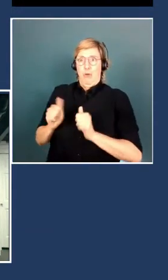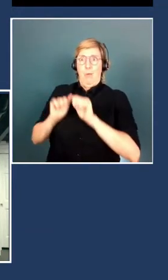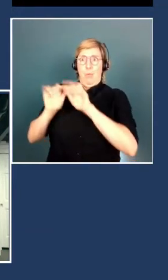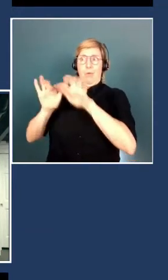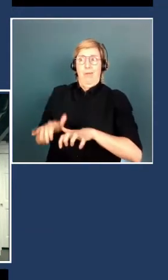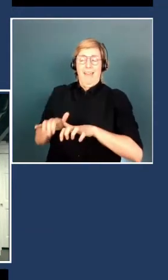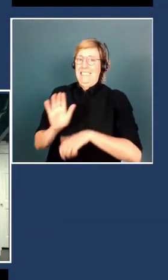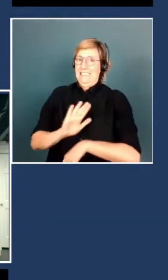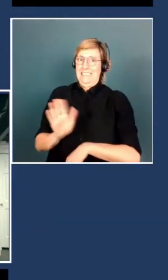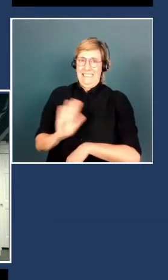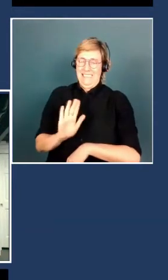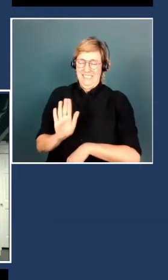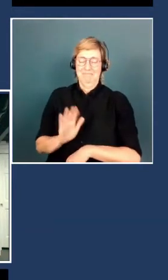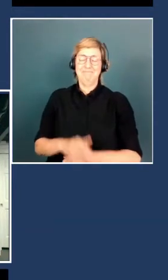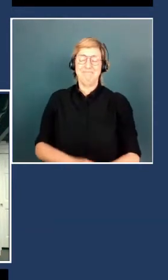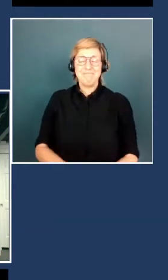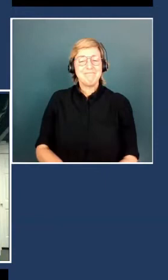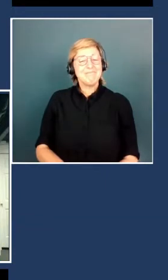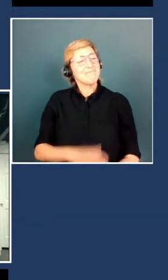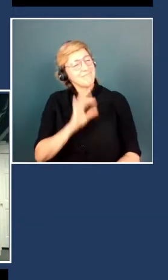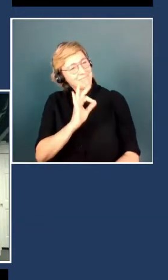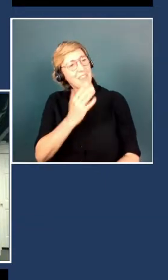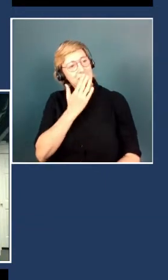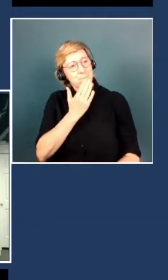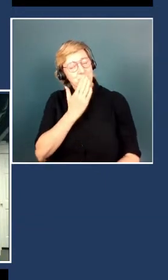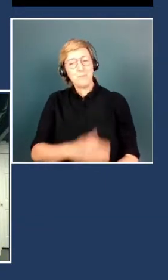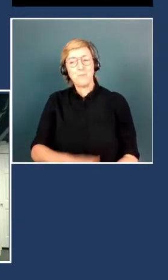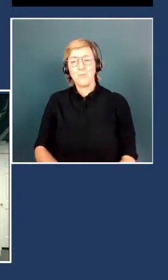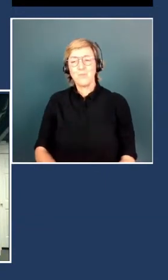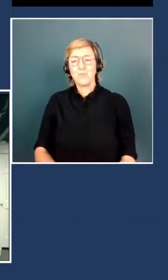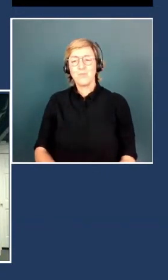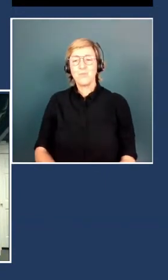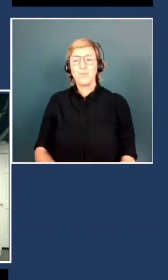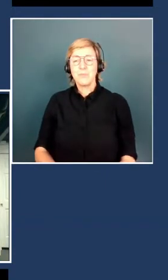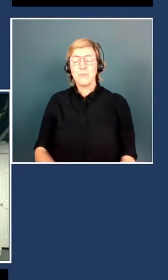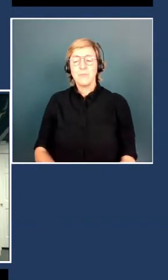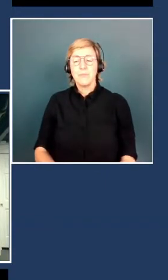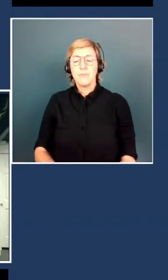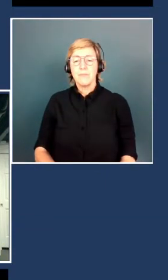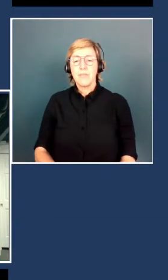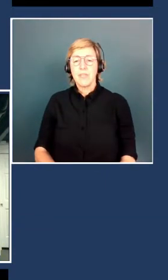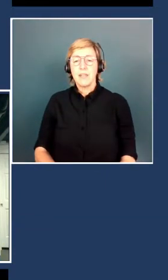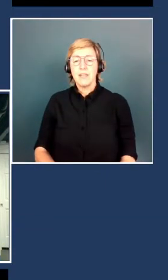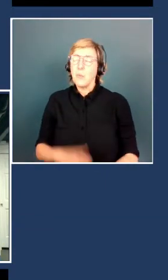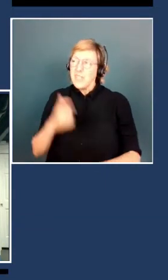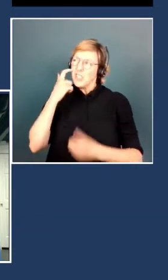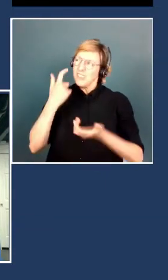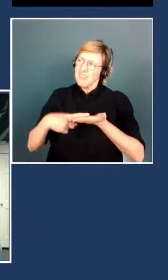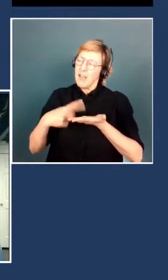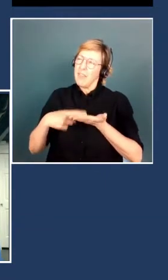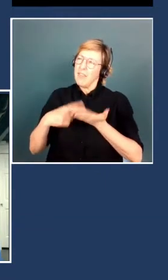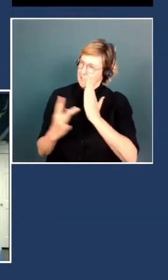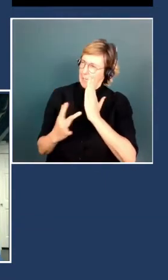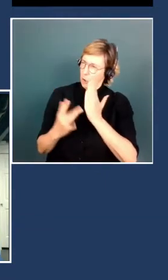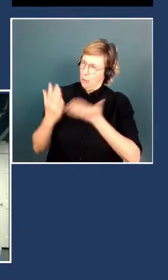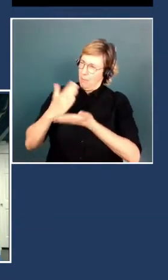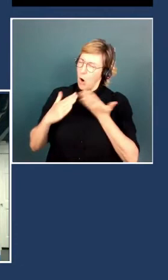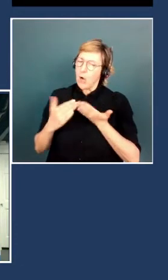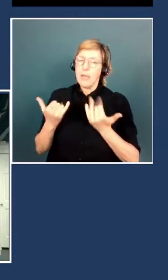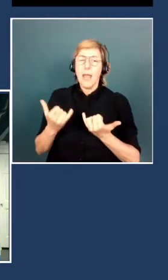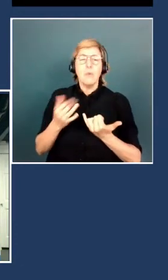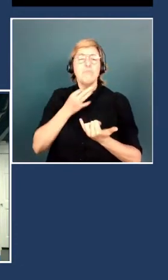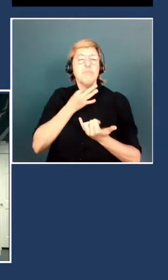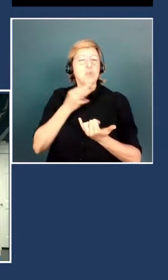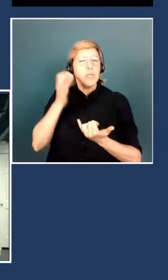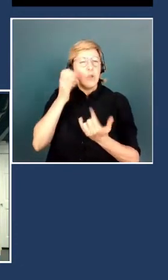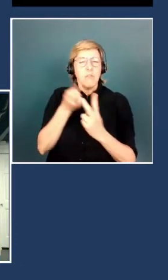Nice. Thank you, Richard. Well, we talked about the technical side of it. I'd really like to hear from you both a little bit more